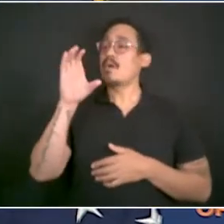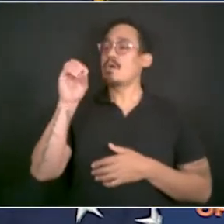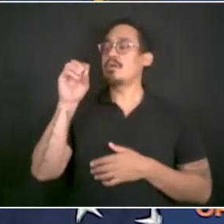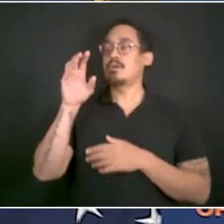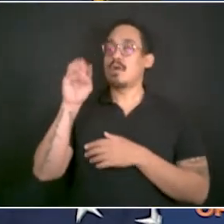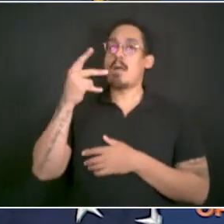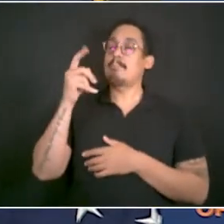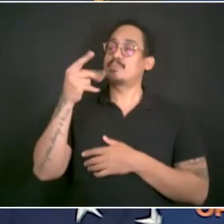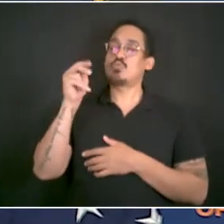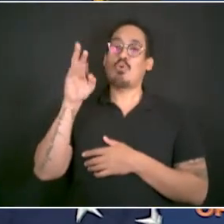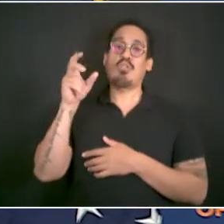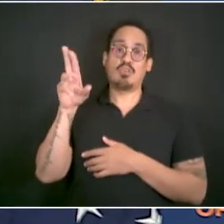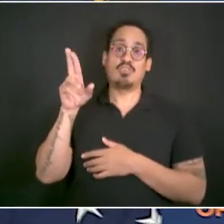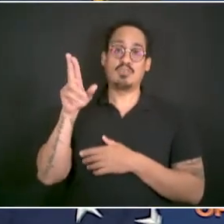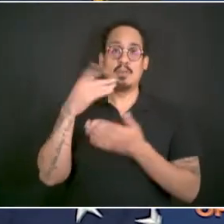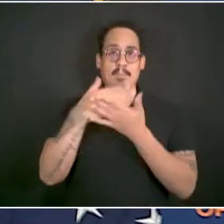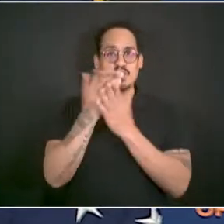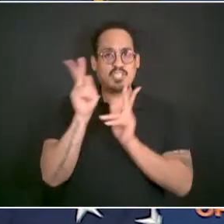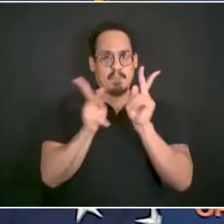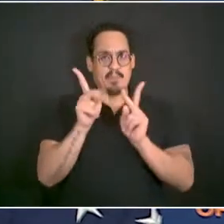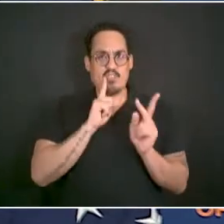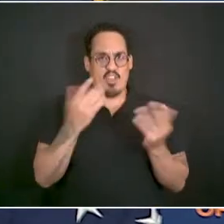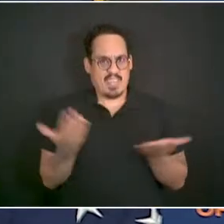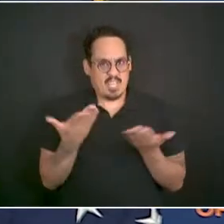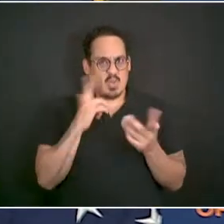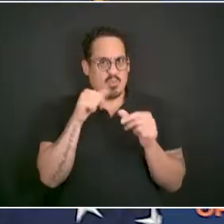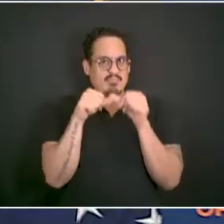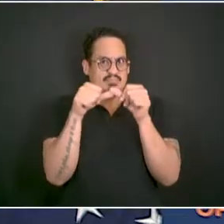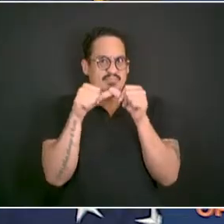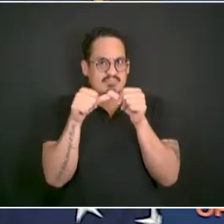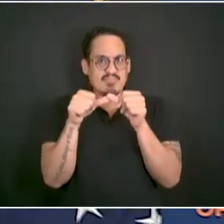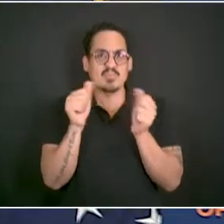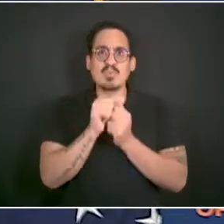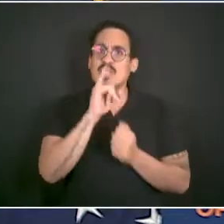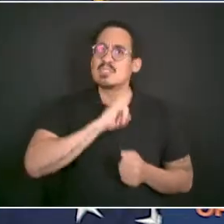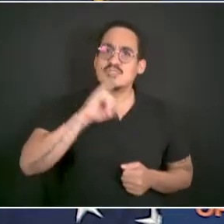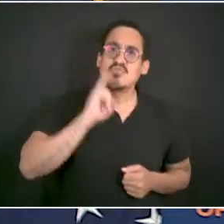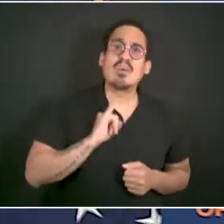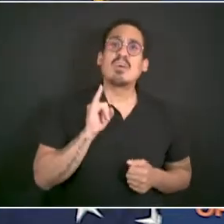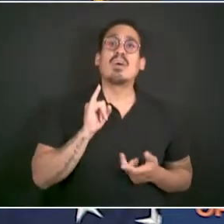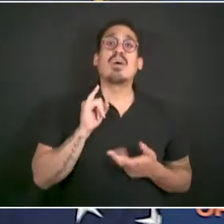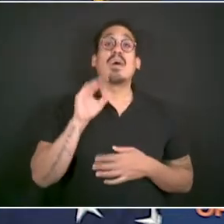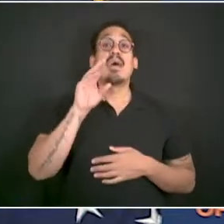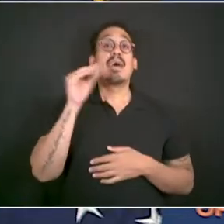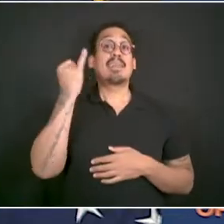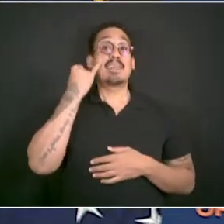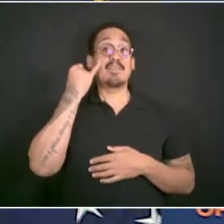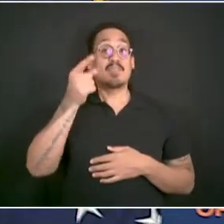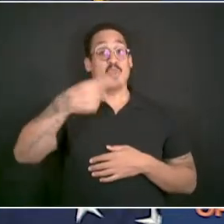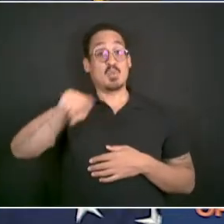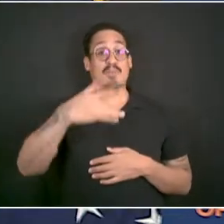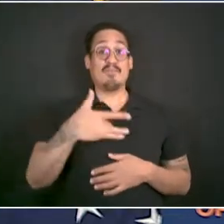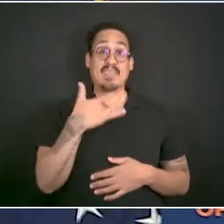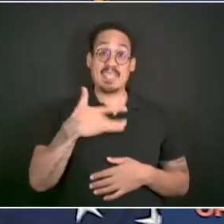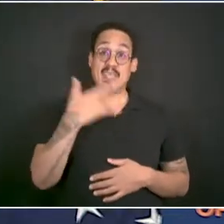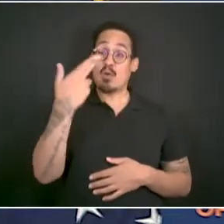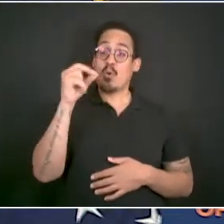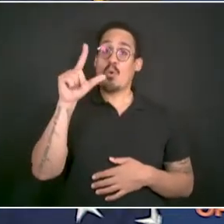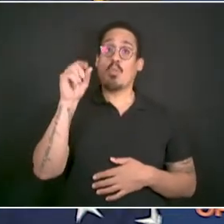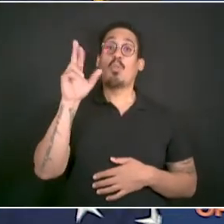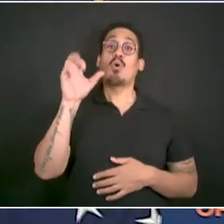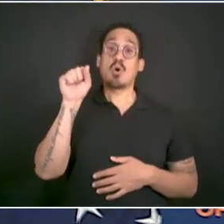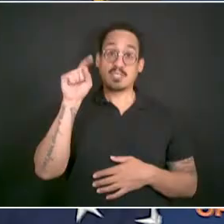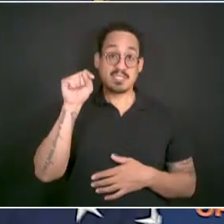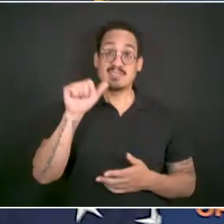when any candidate that doesn't recognize the Holocaust is real, that raises a real red flag. You know,